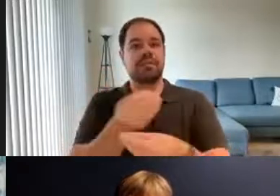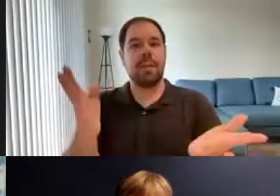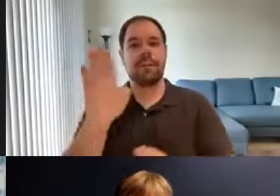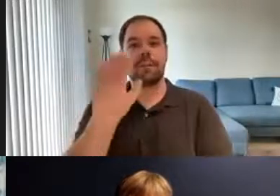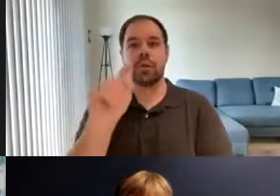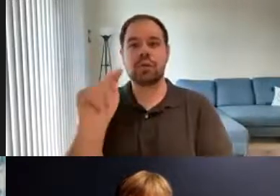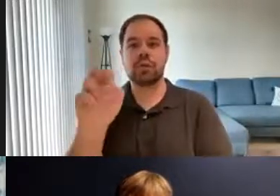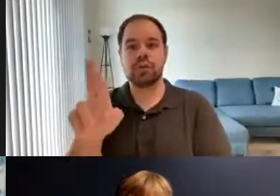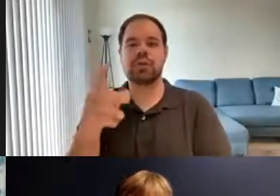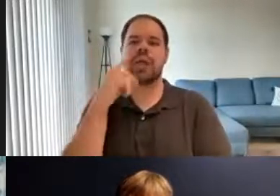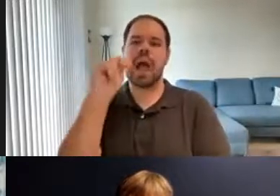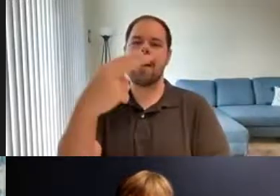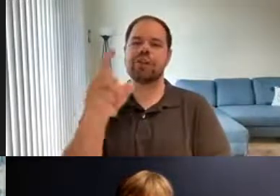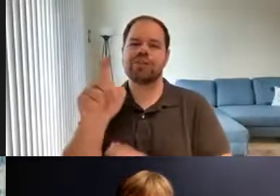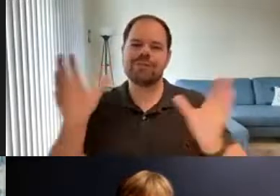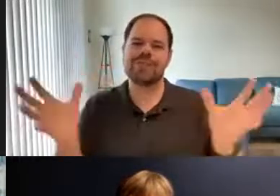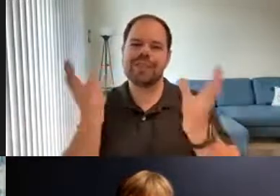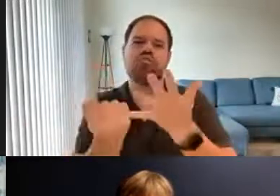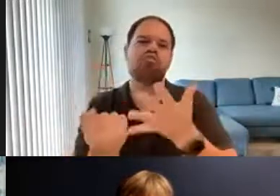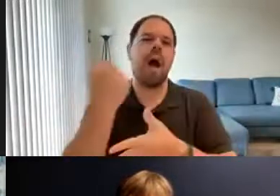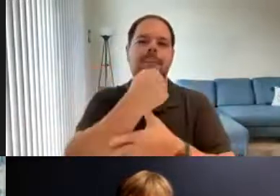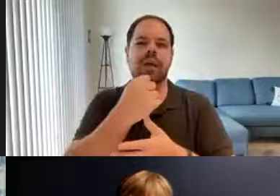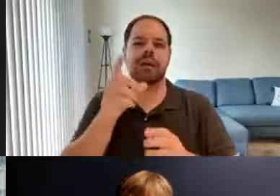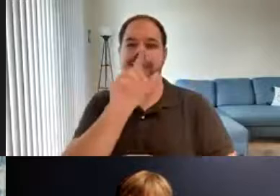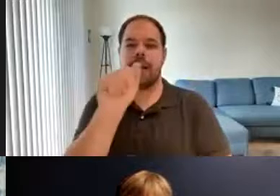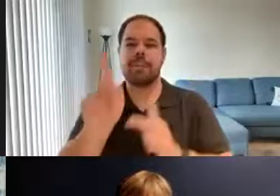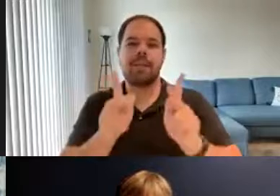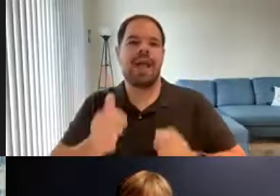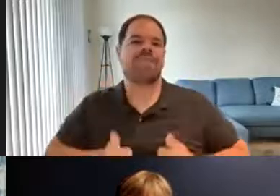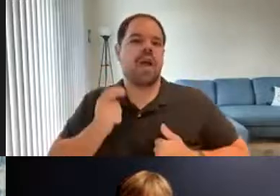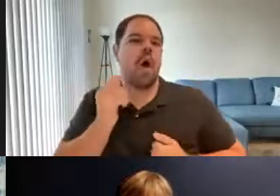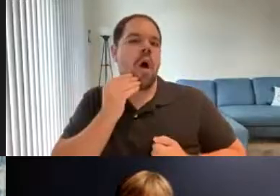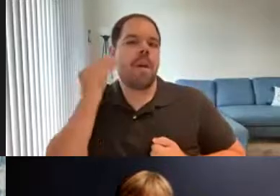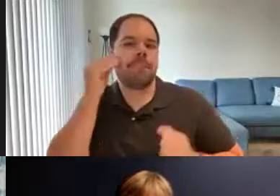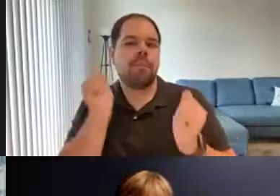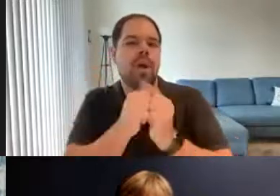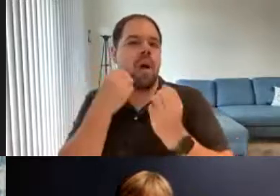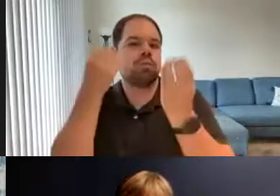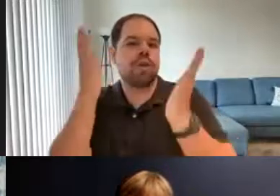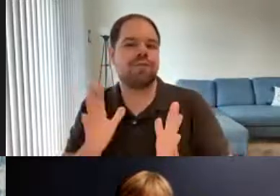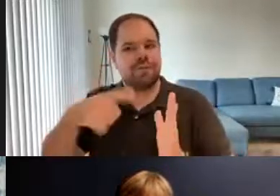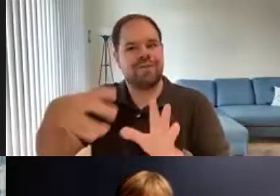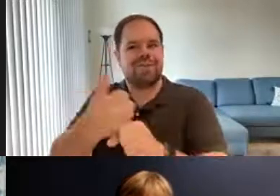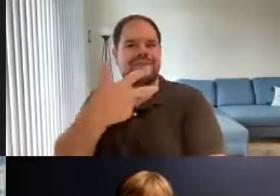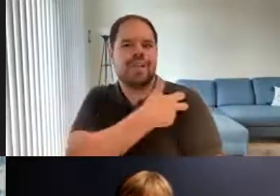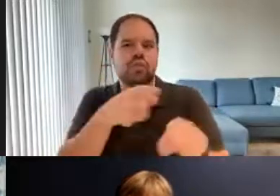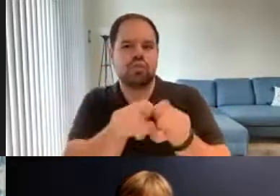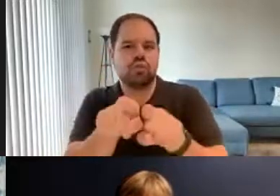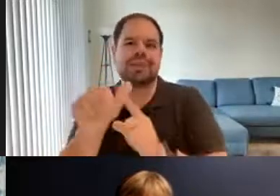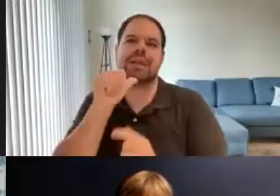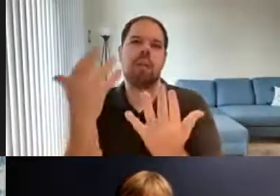home is not vaccinated. So now with boosters coming out, I do feel New Hampshire needs to